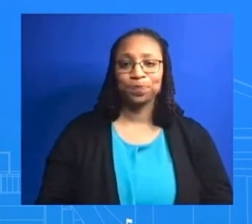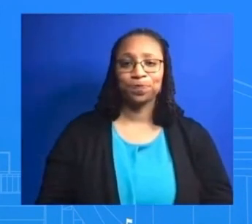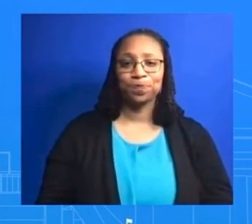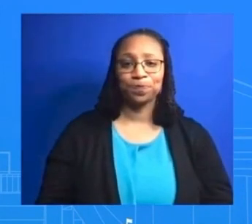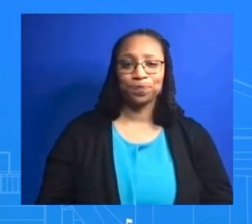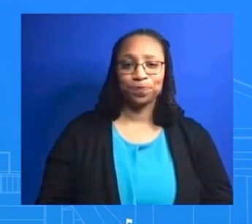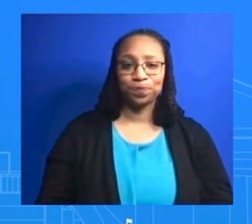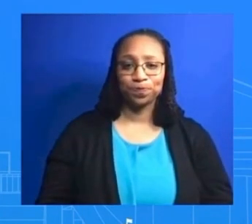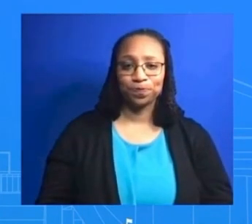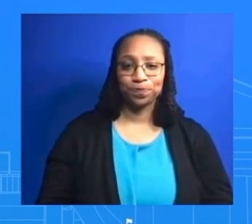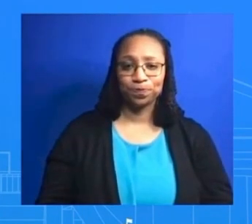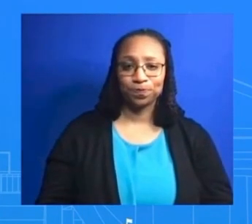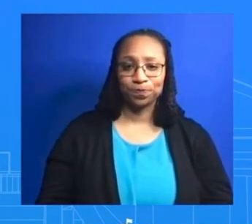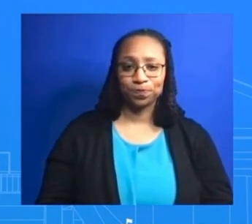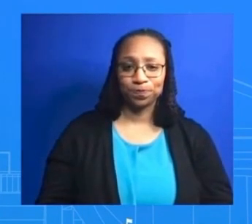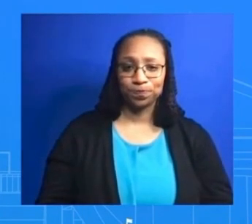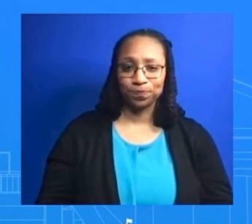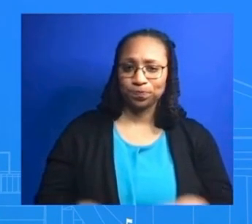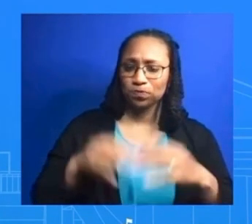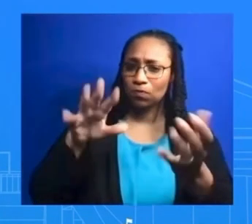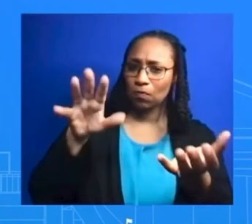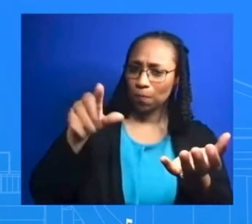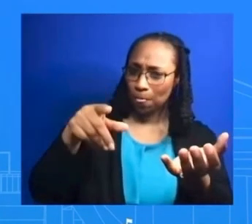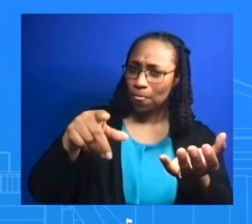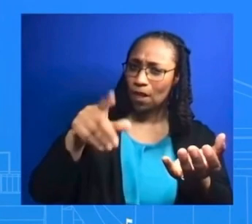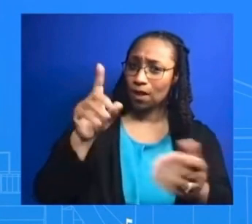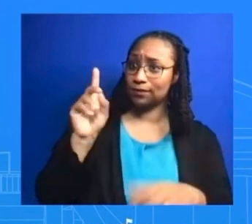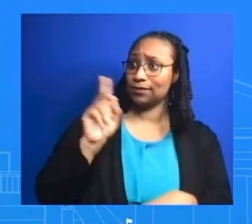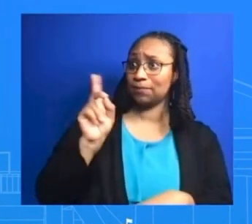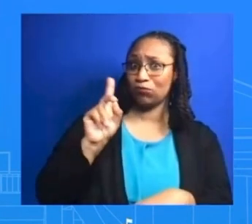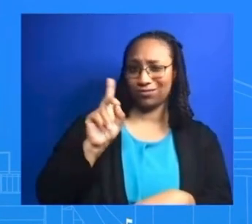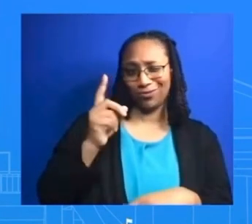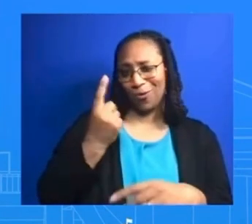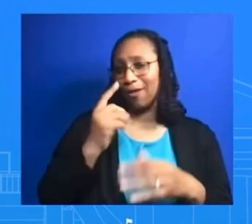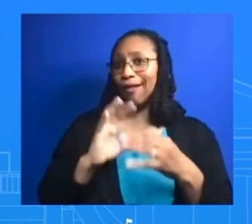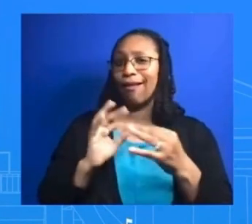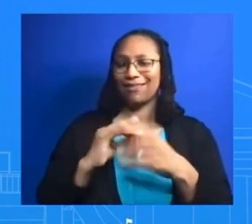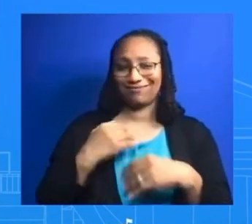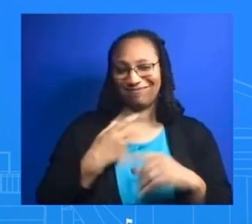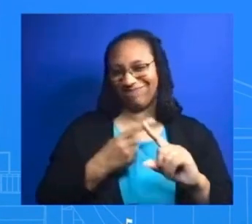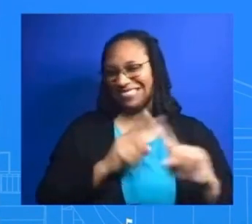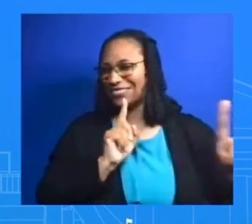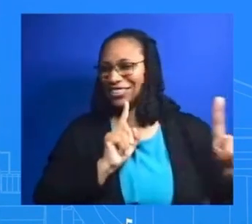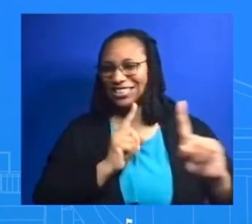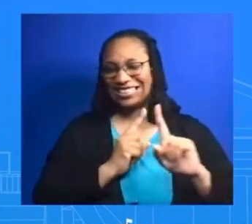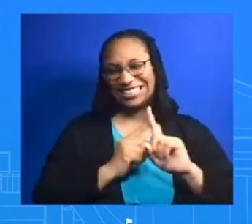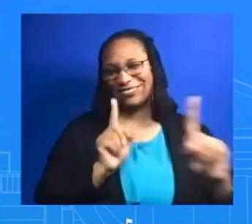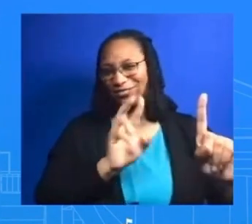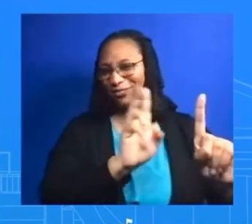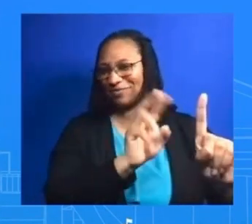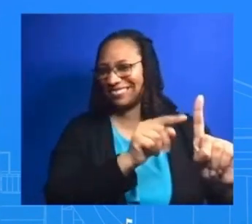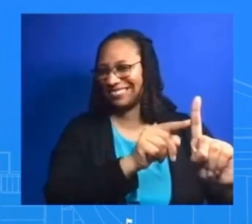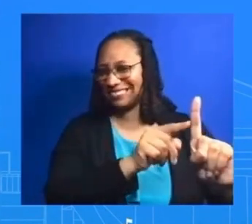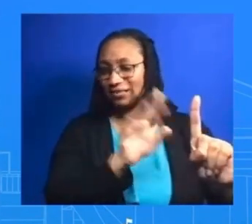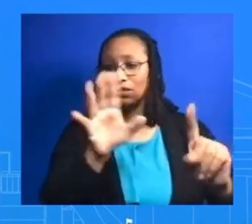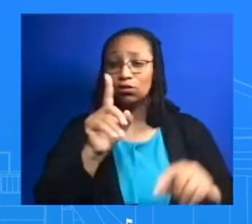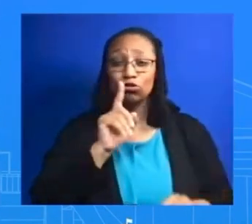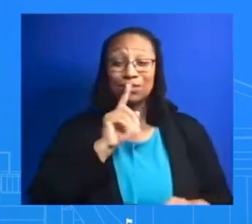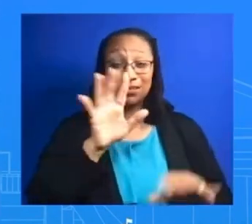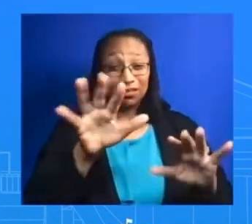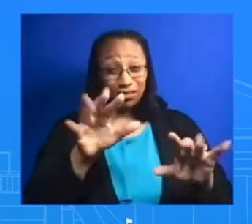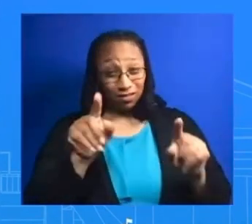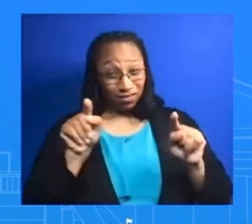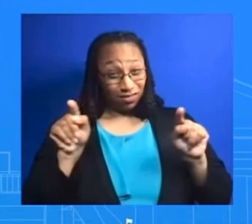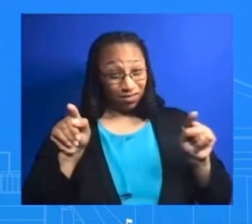in terms of this specific law, for example. But really, neither side is doing anything about the runaway cost of